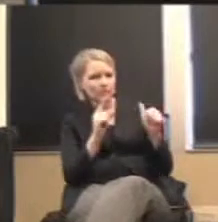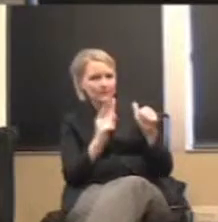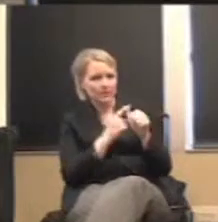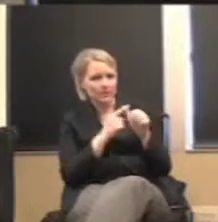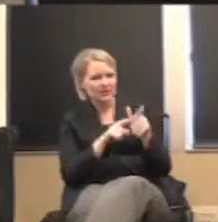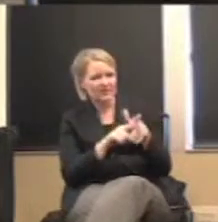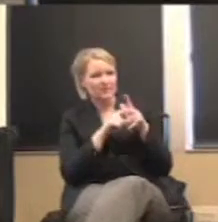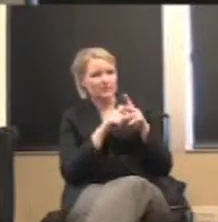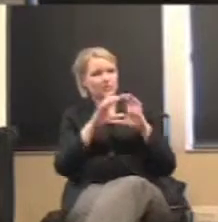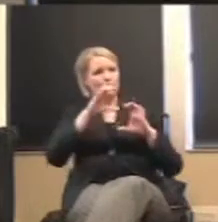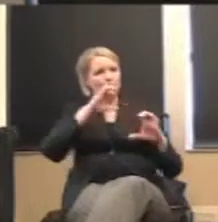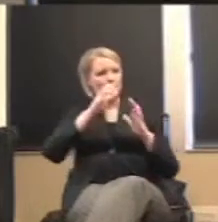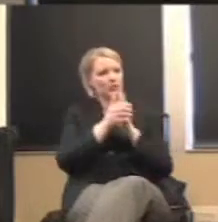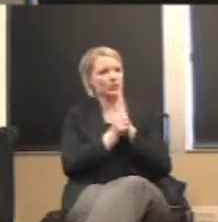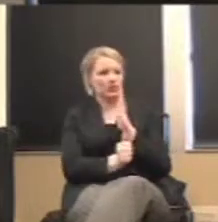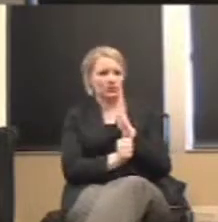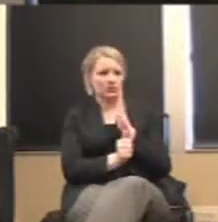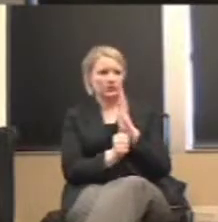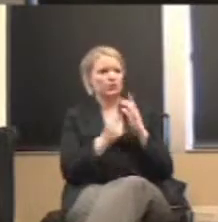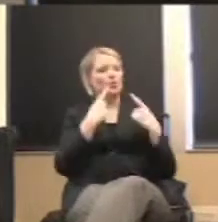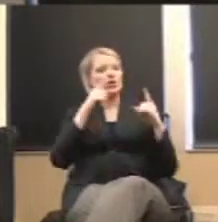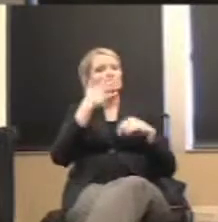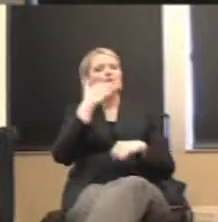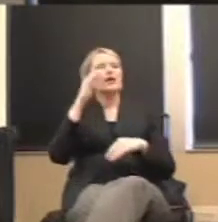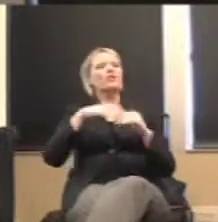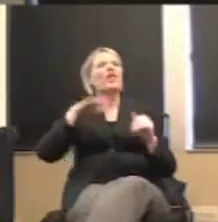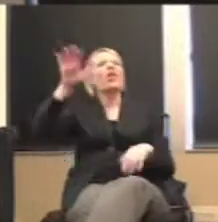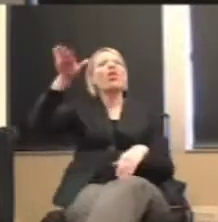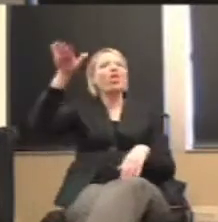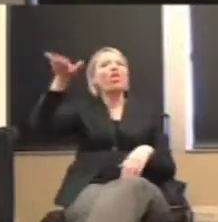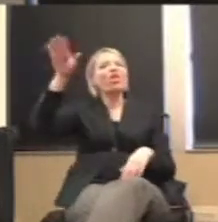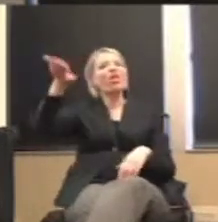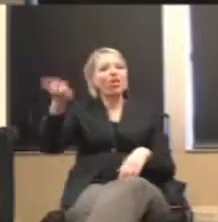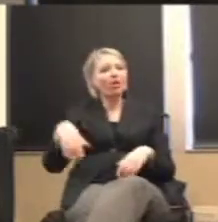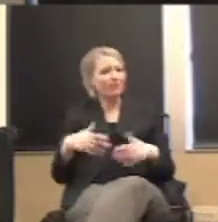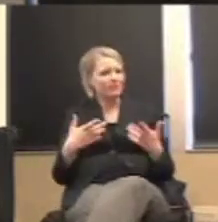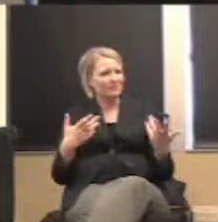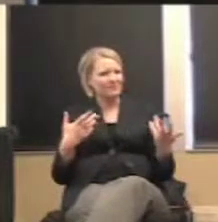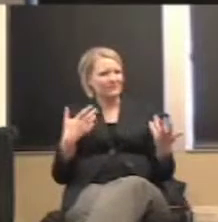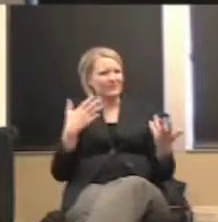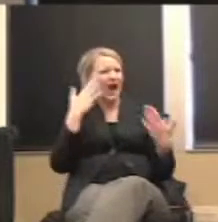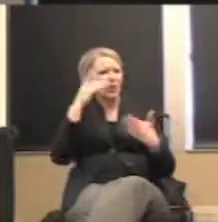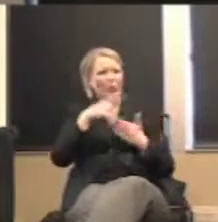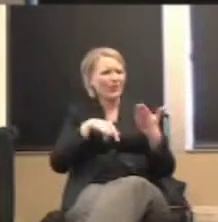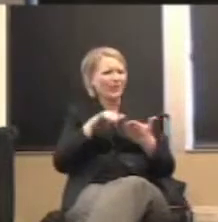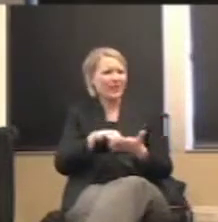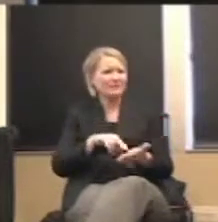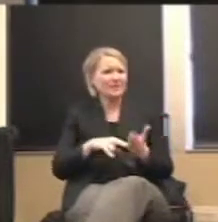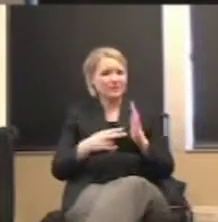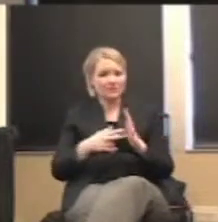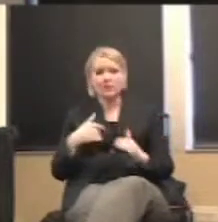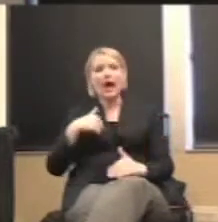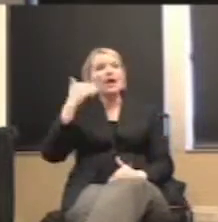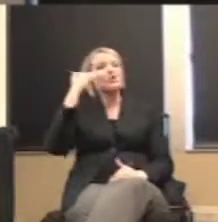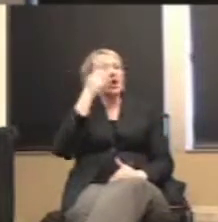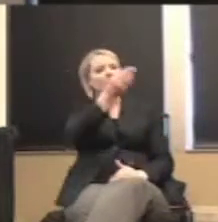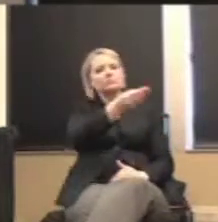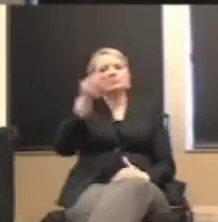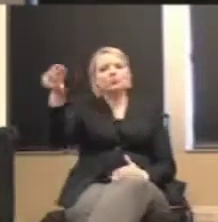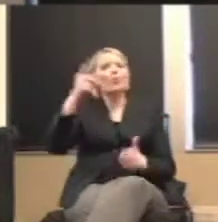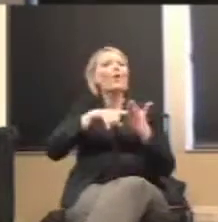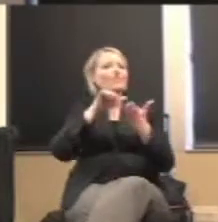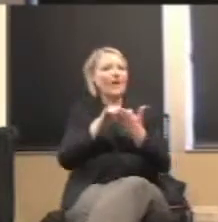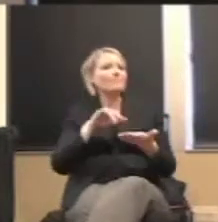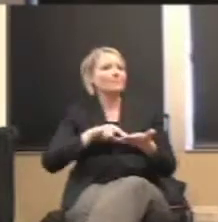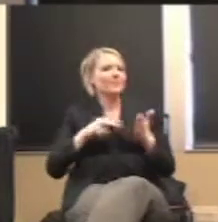skills. It works a whole lot more than I have no idea what that means. I know what this means, so I can teach